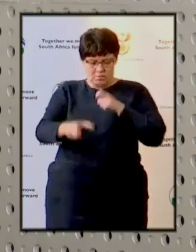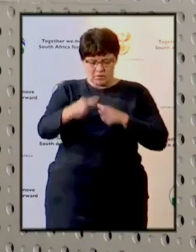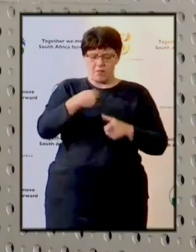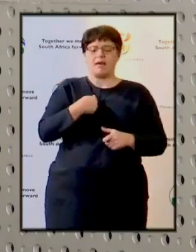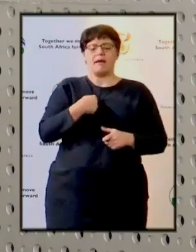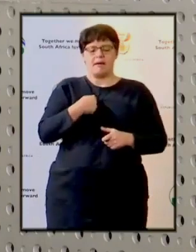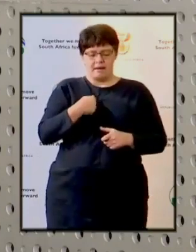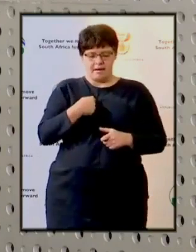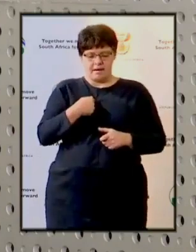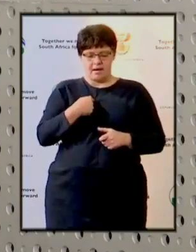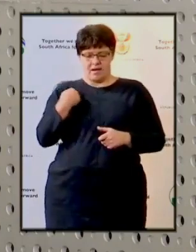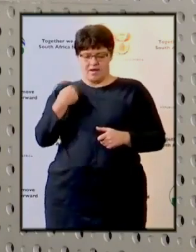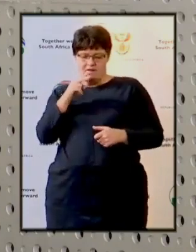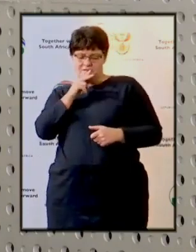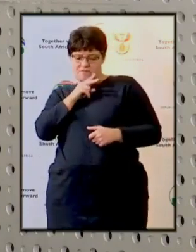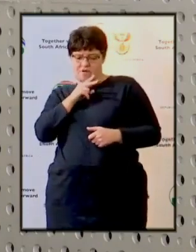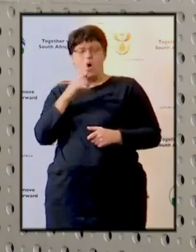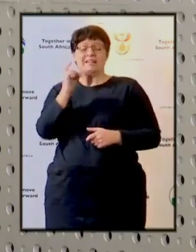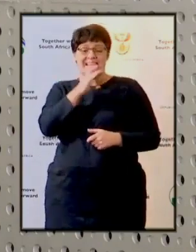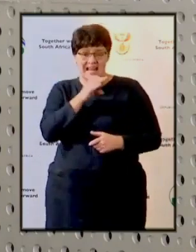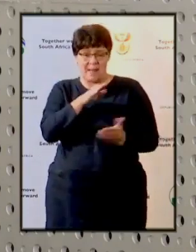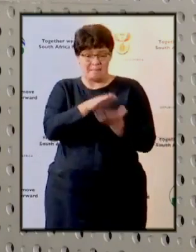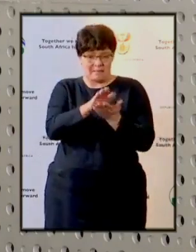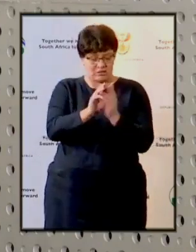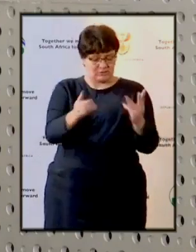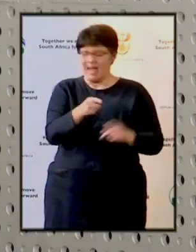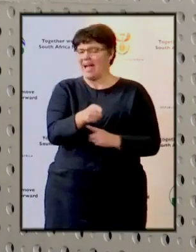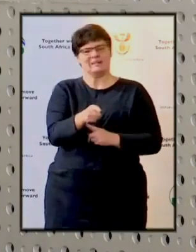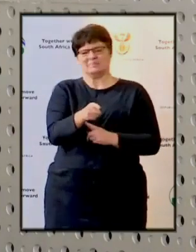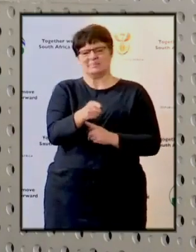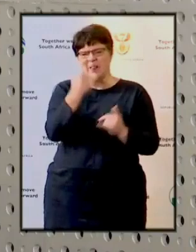we published on Friday, on Saturday, and